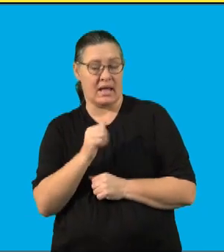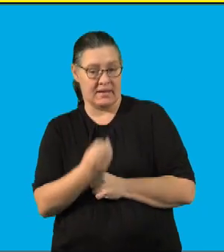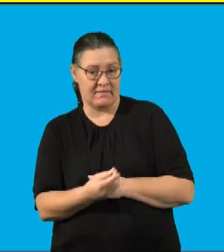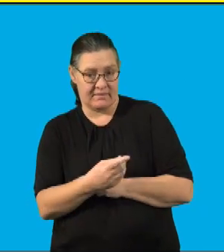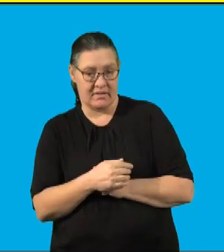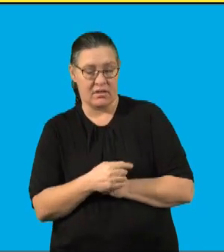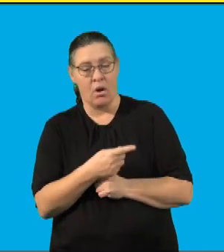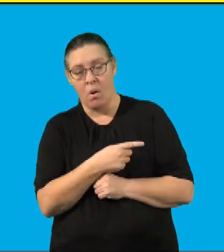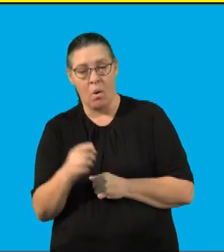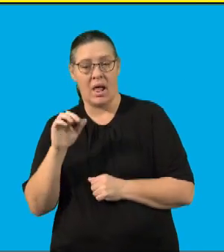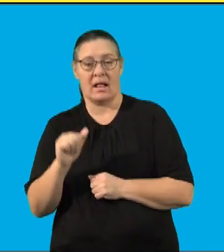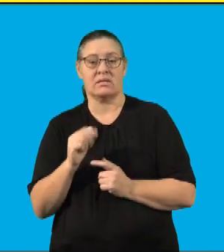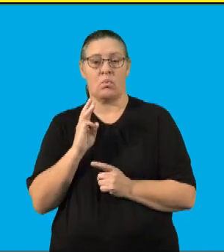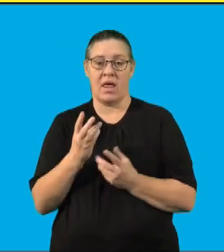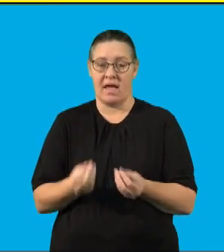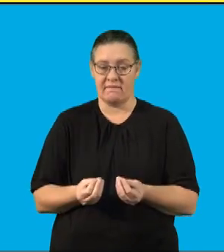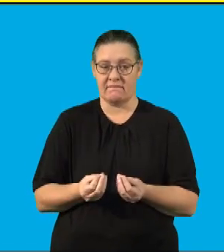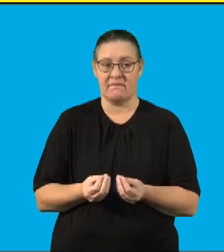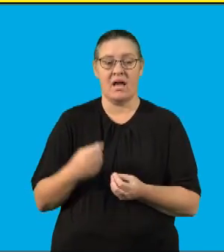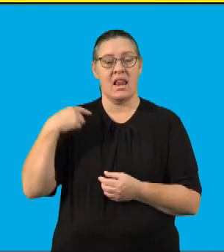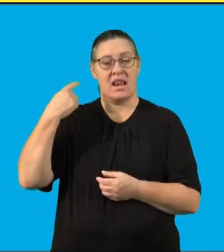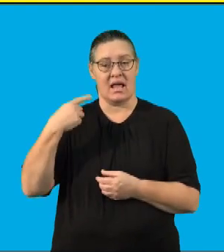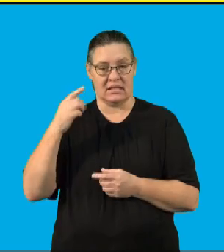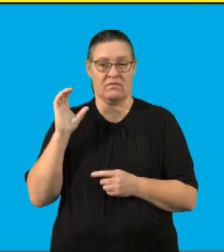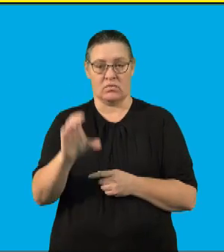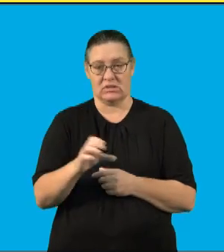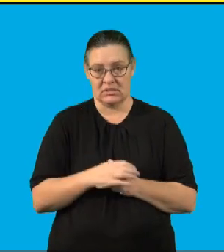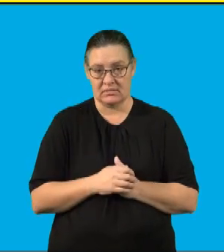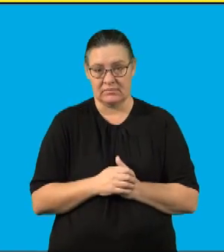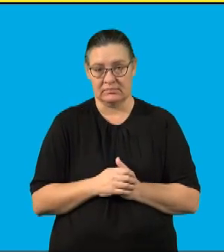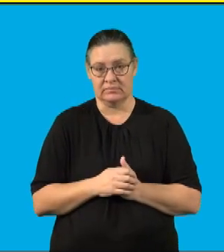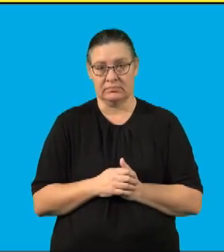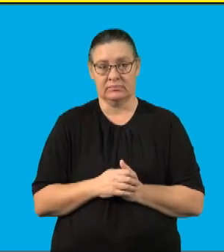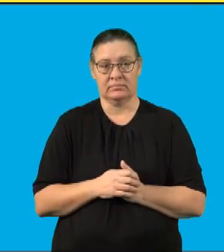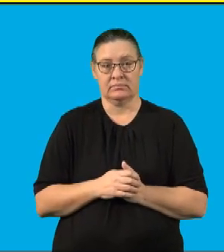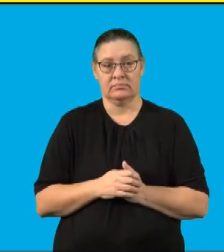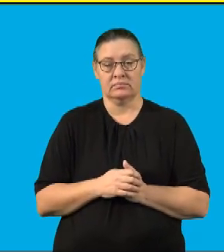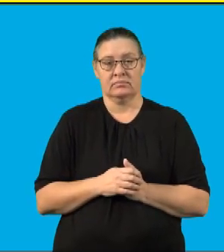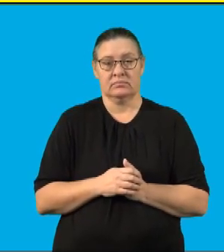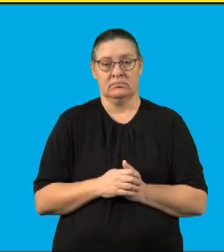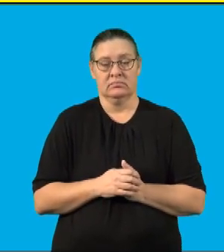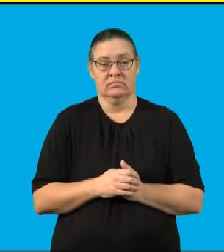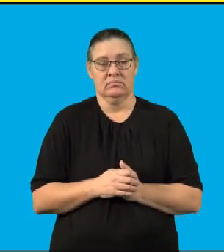it's an alkane, all the alkanes are going to have the London forces.